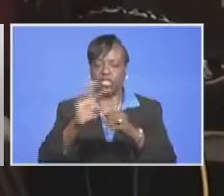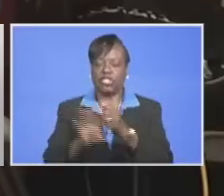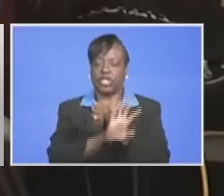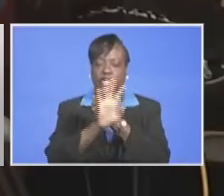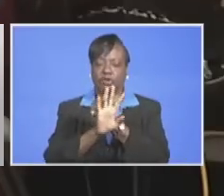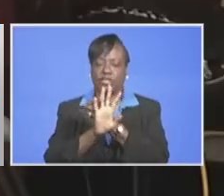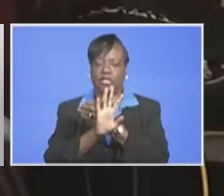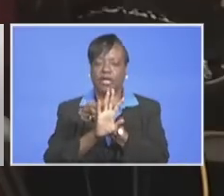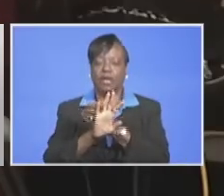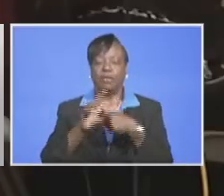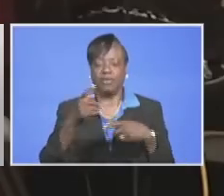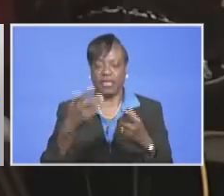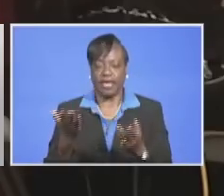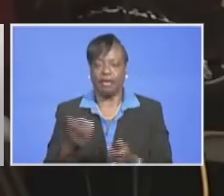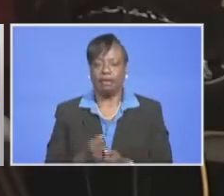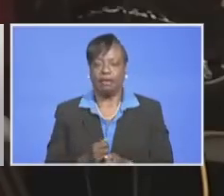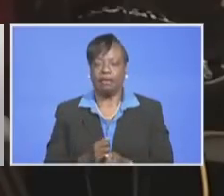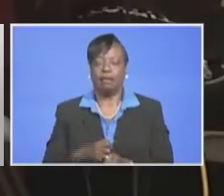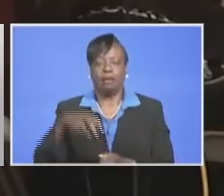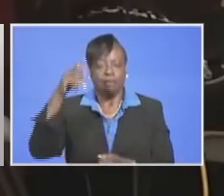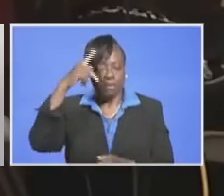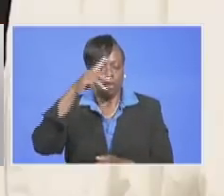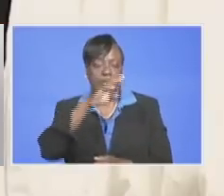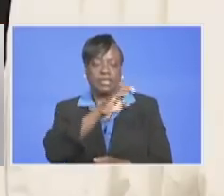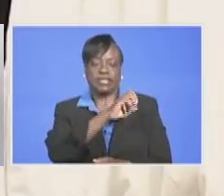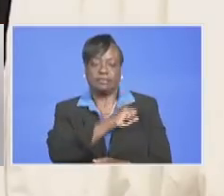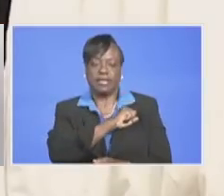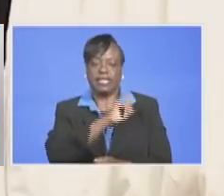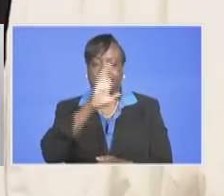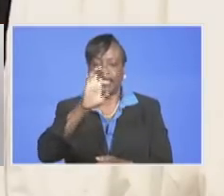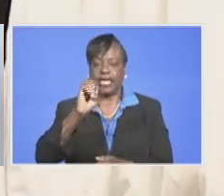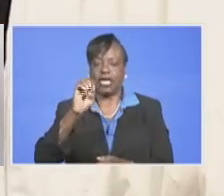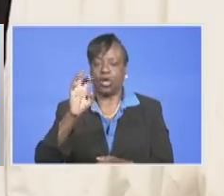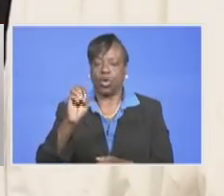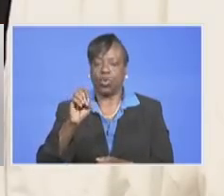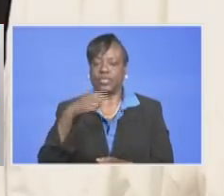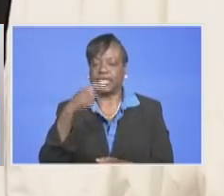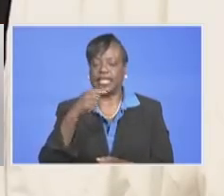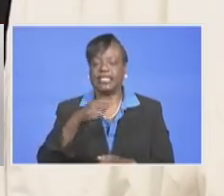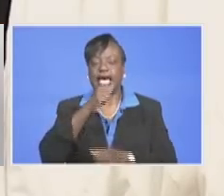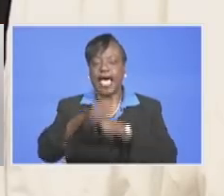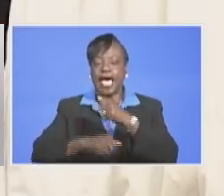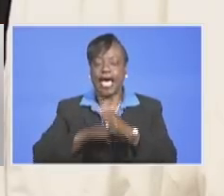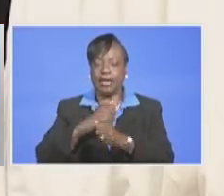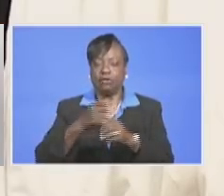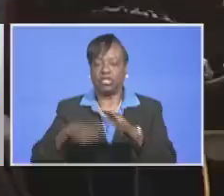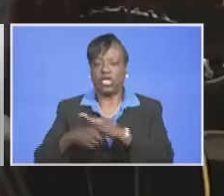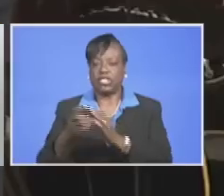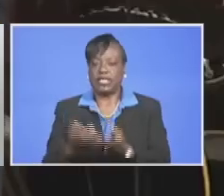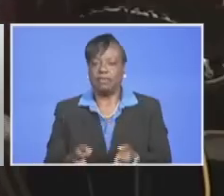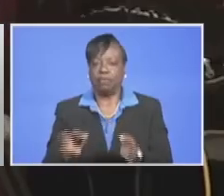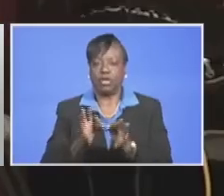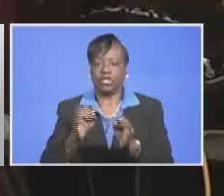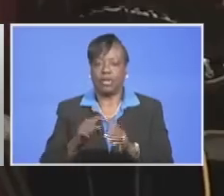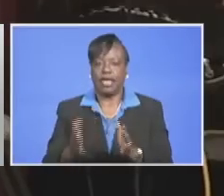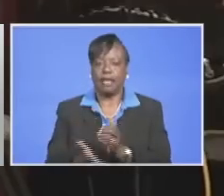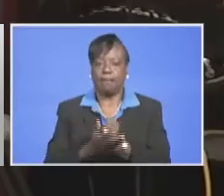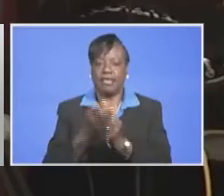Electro Telecom CEO Paul Smith says that this annual donation is important in helping this generation of